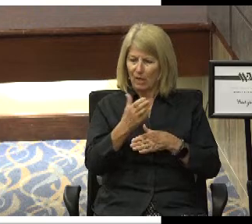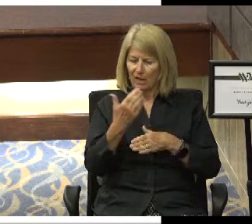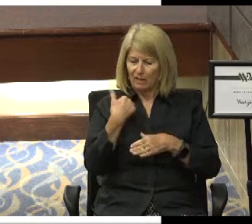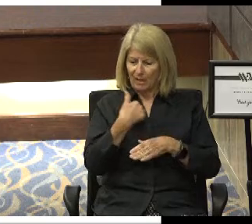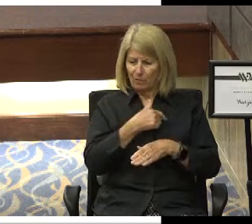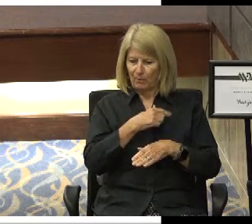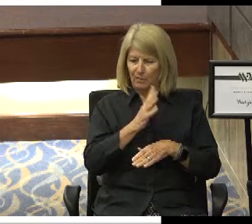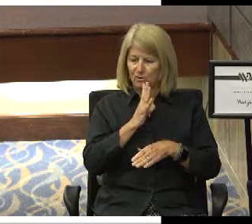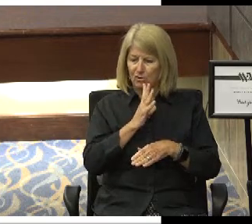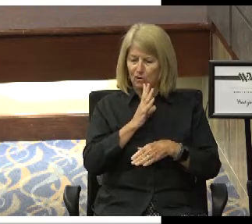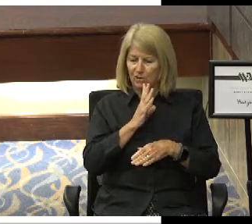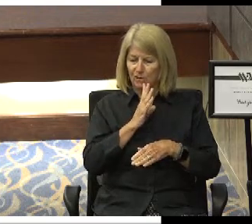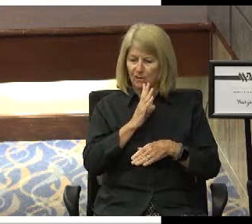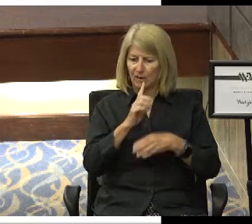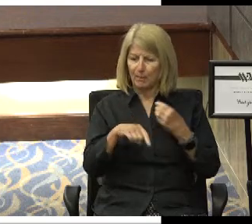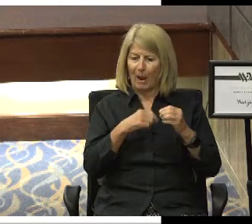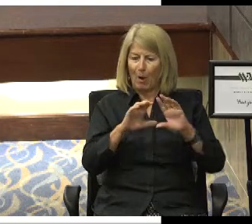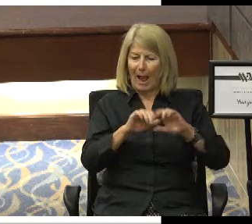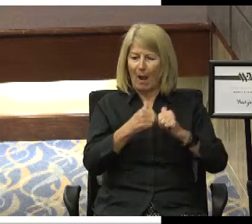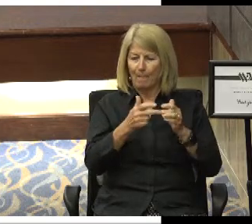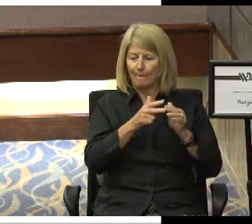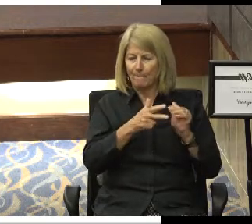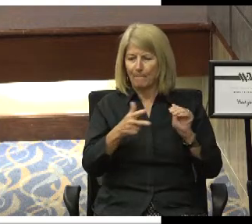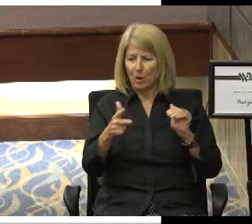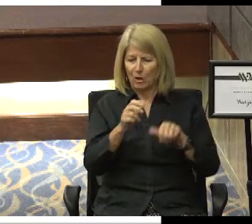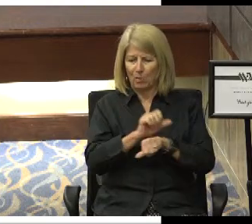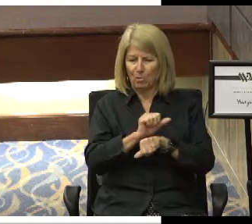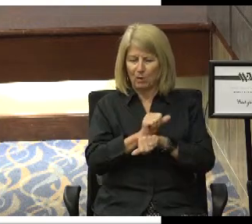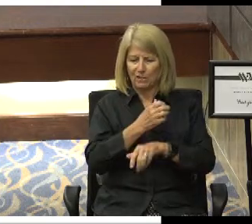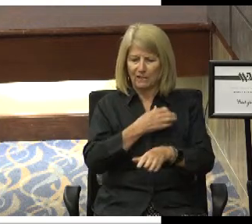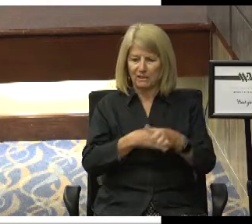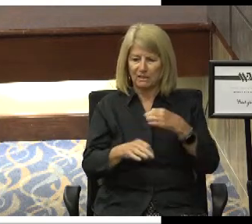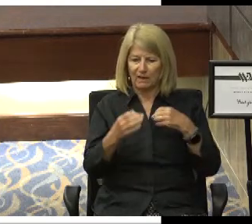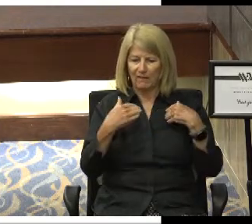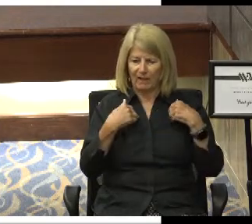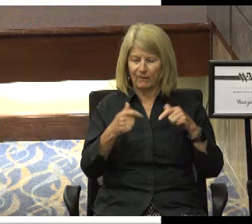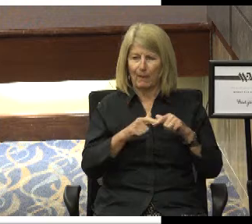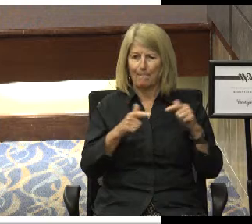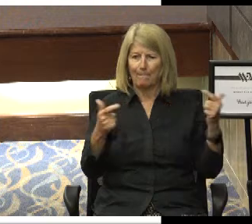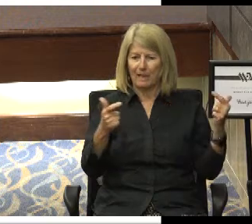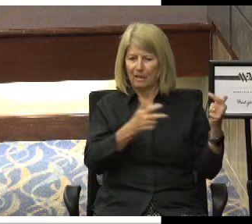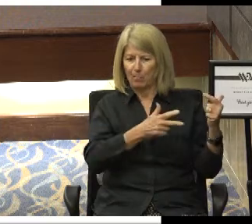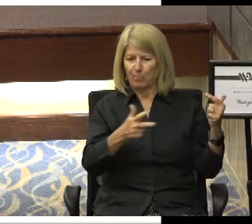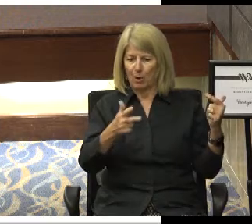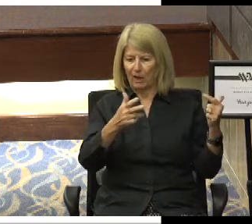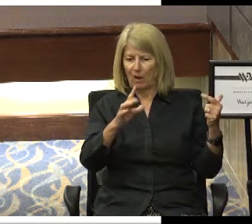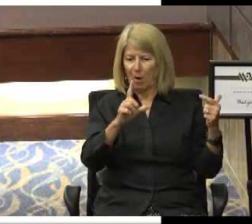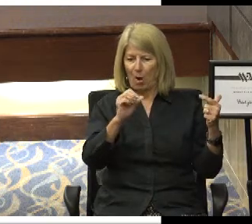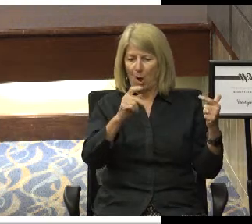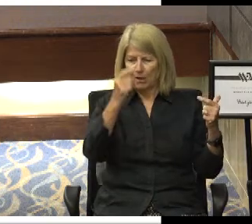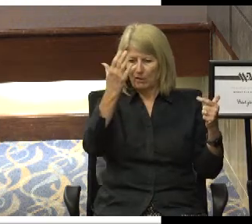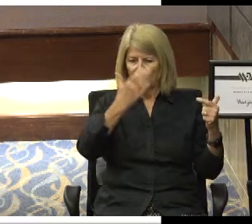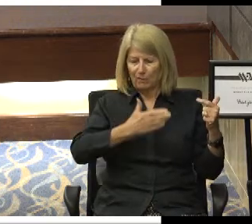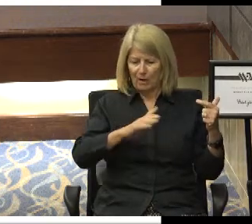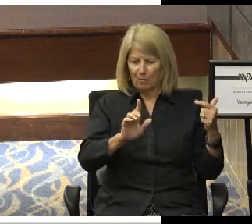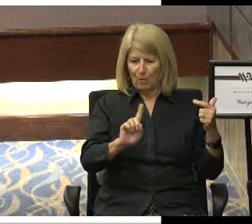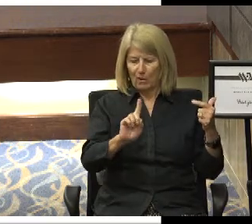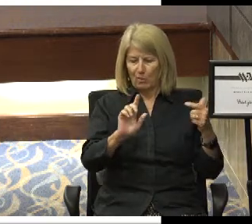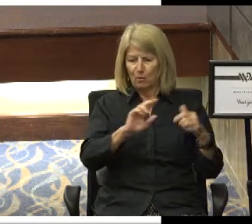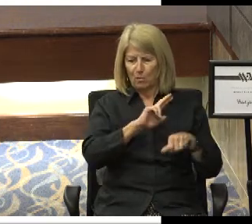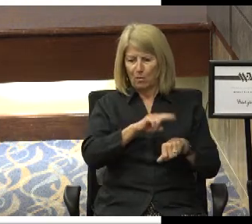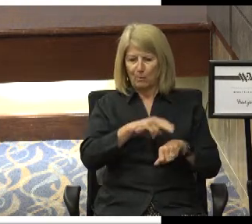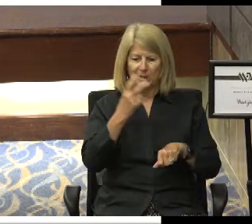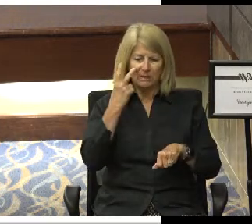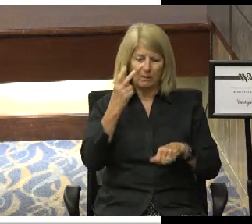Weitzman about is just how the parking works. Rather than having a big parking lot out front, which you typically see, we're moving forward